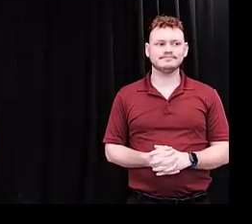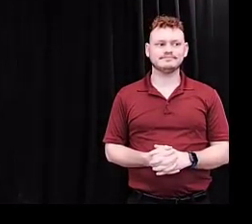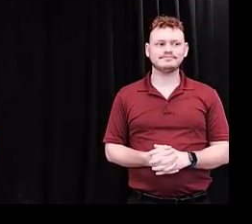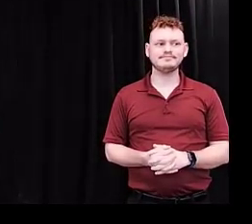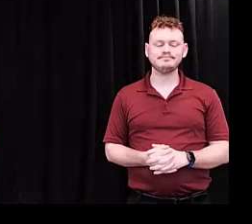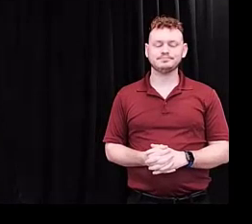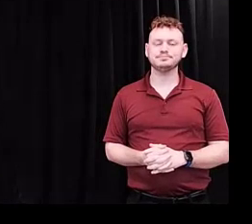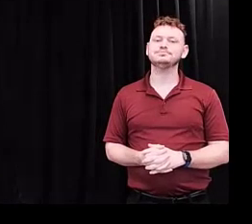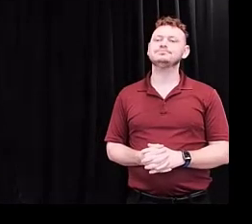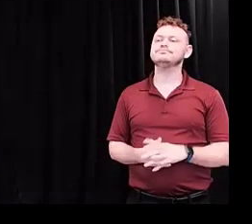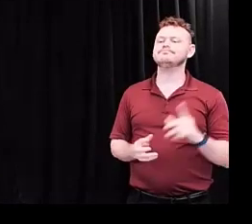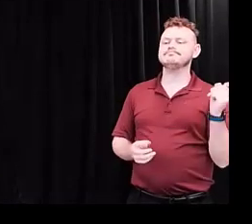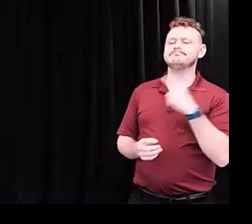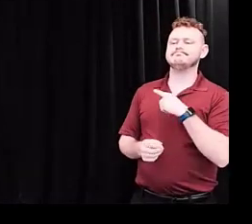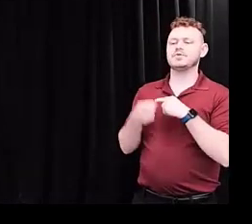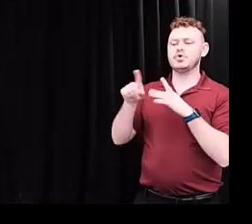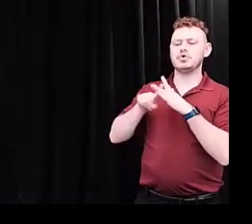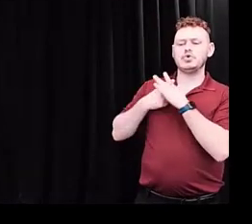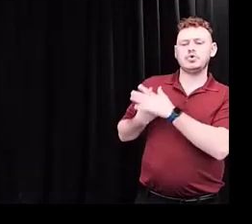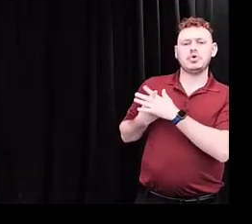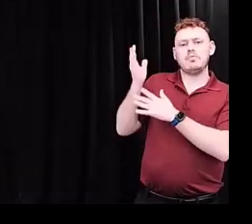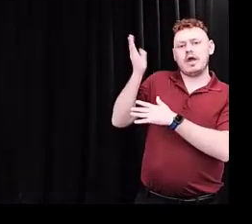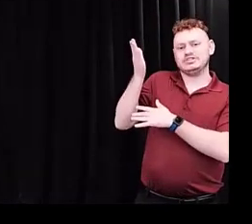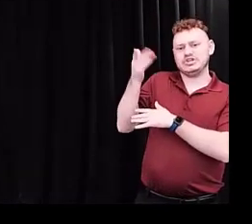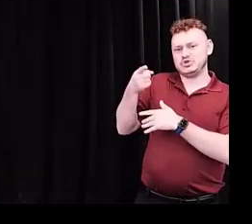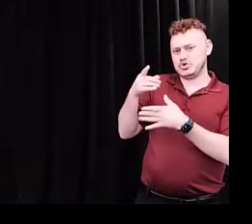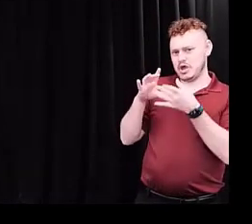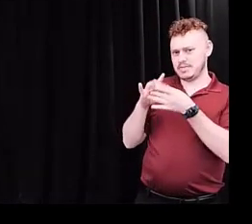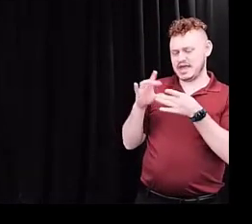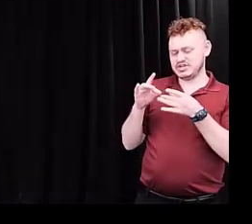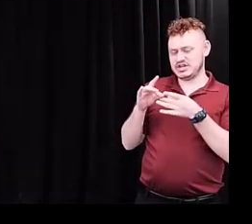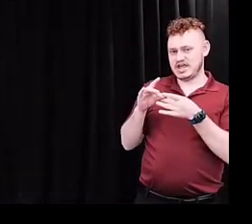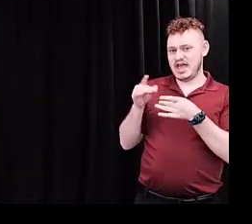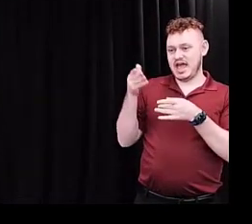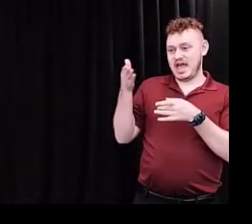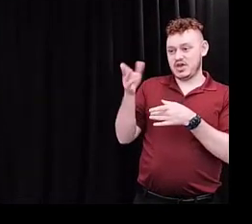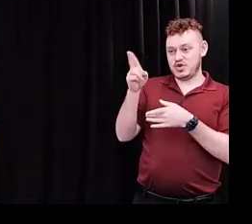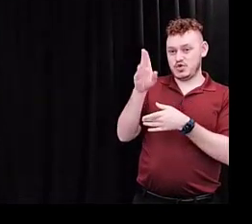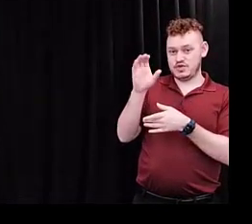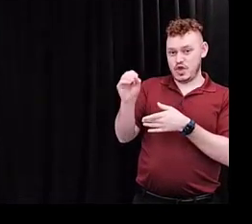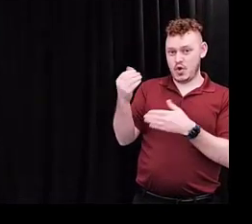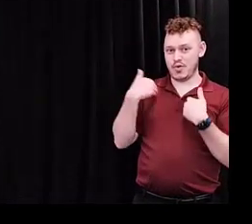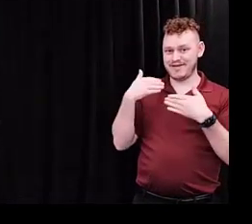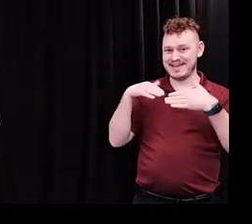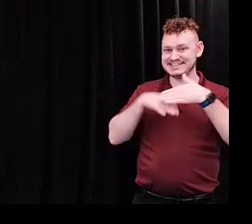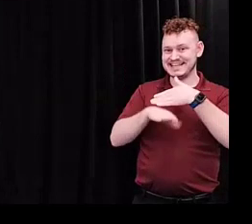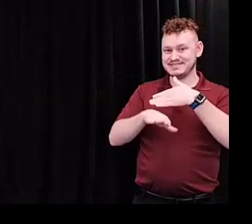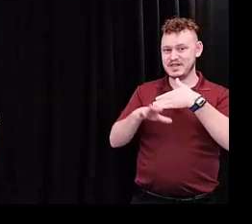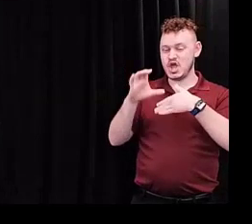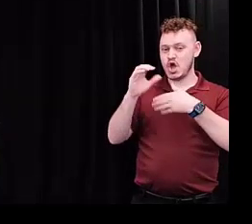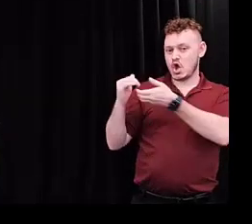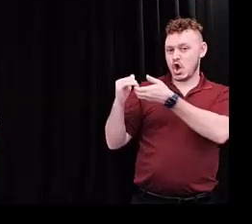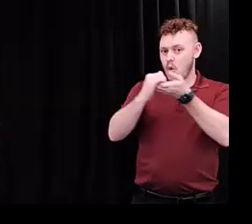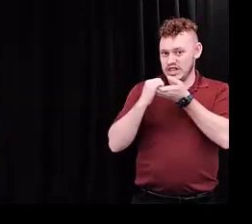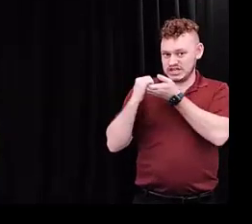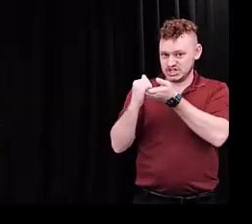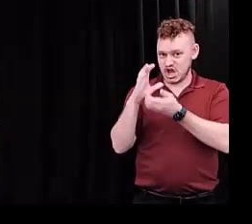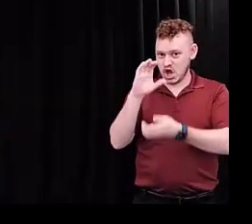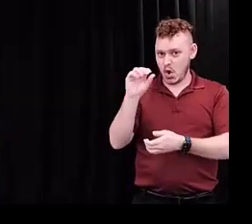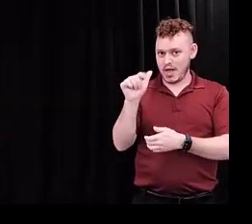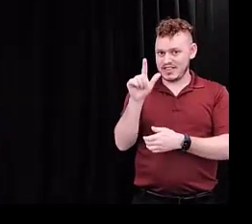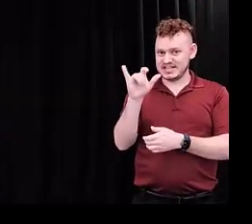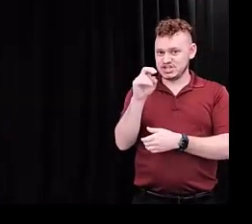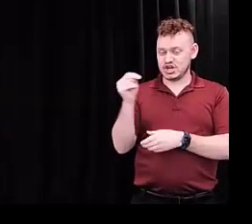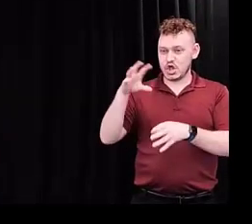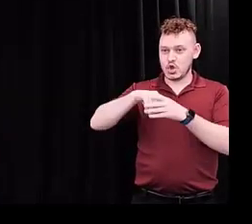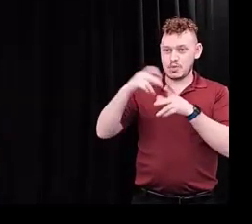So when you originally began your presentation, you had mentioned that at UCO, you guys have an accessibility coalition that includes